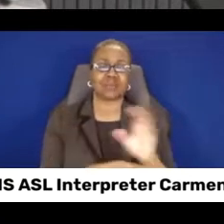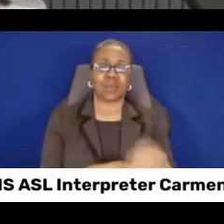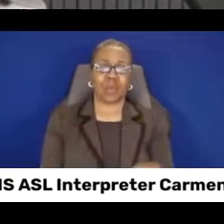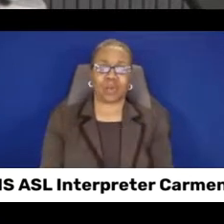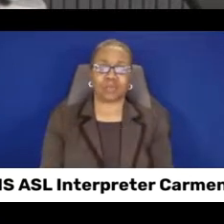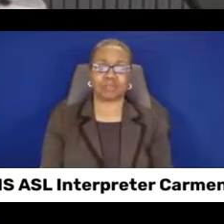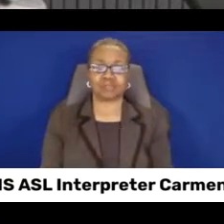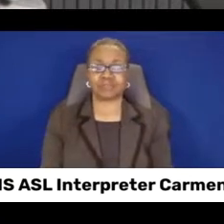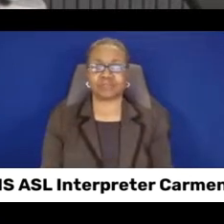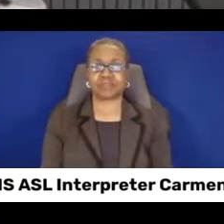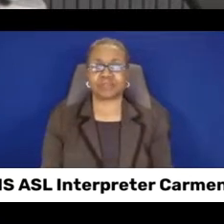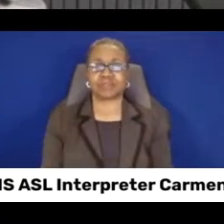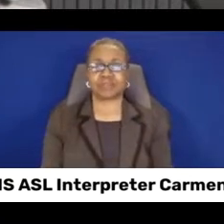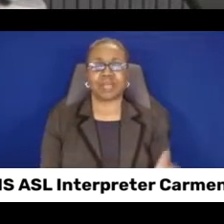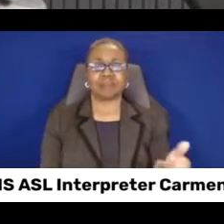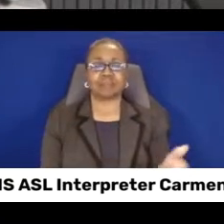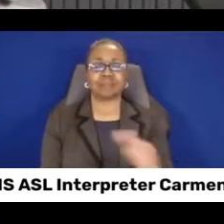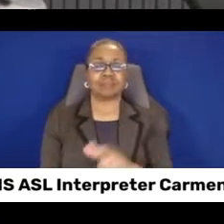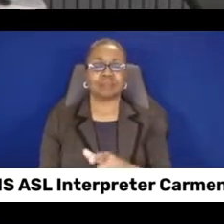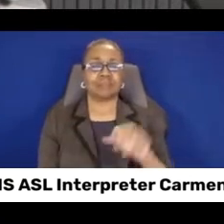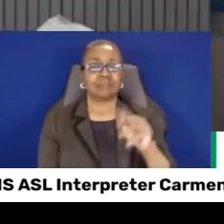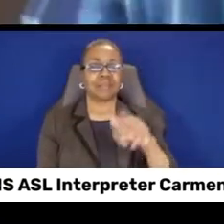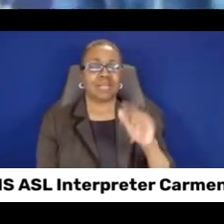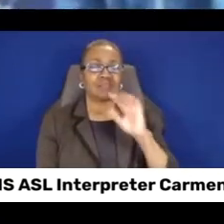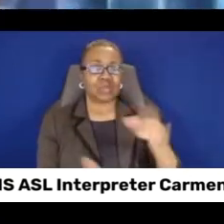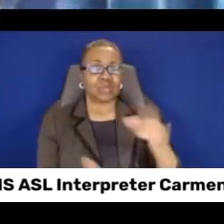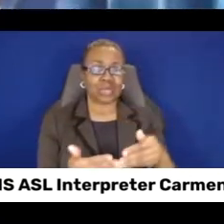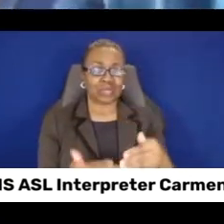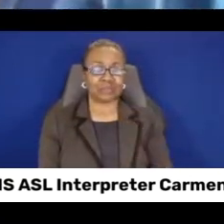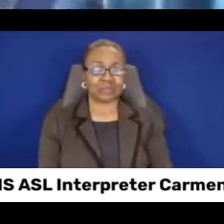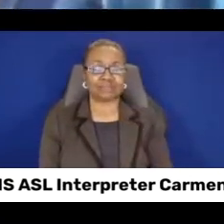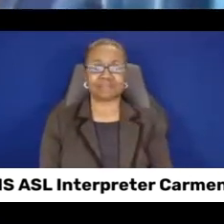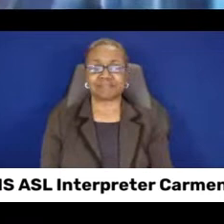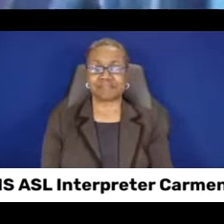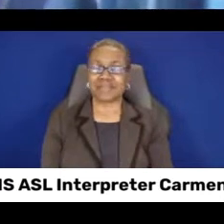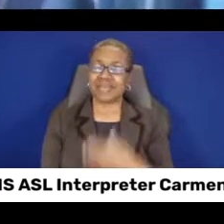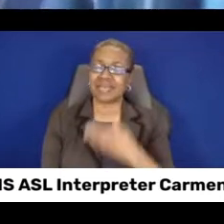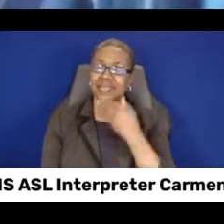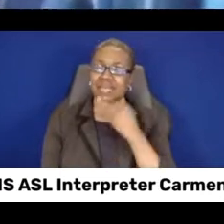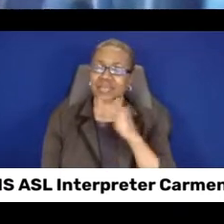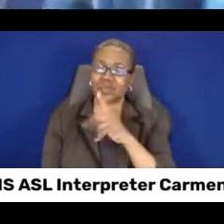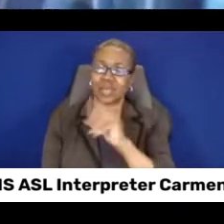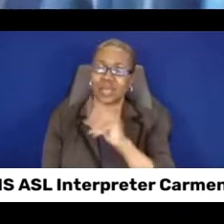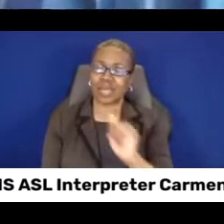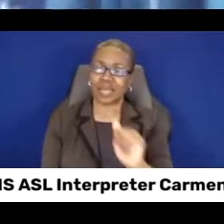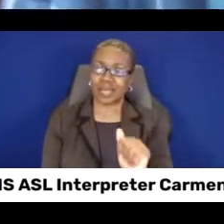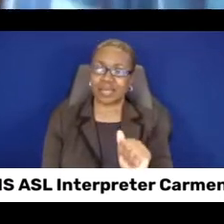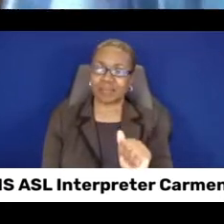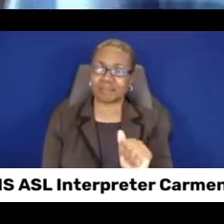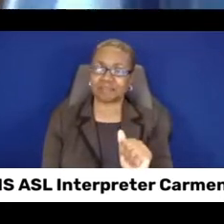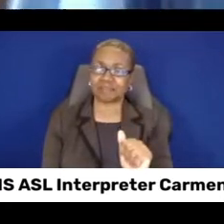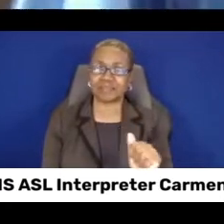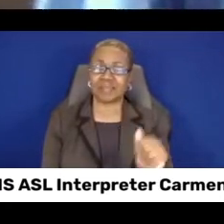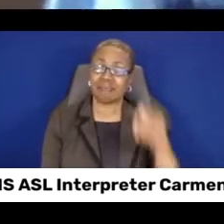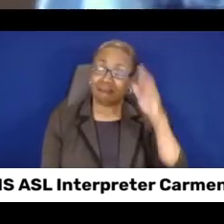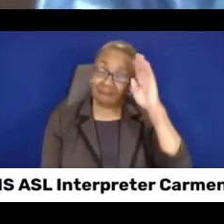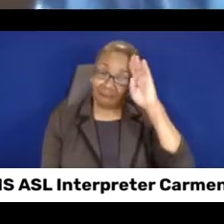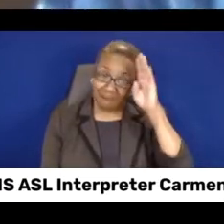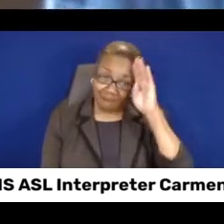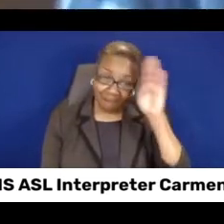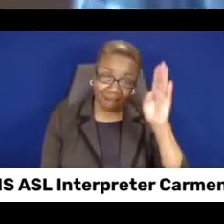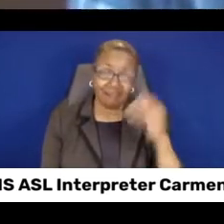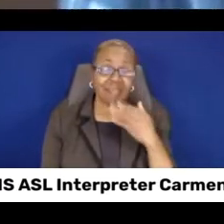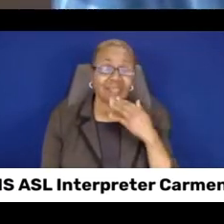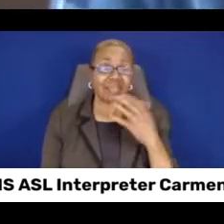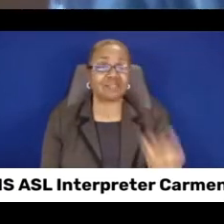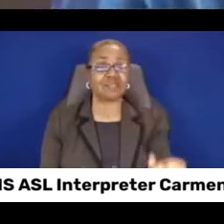And now I'll pass it over to Molly for an introduction. Thanks, Joanna. Hi, everyone. Thanks for coming